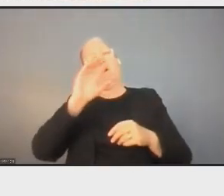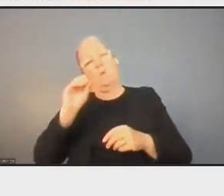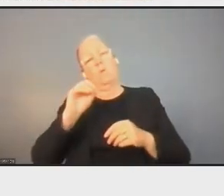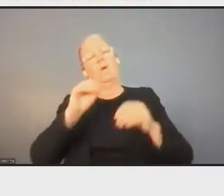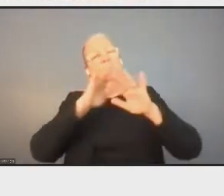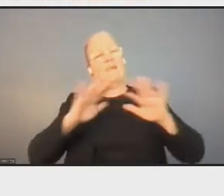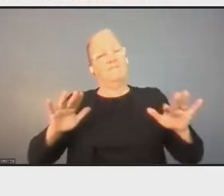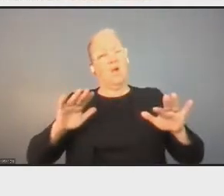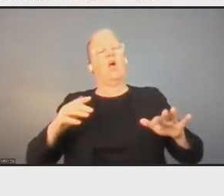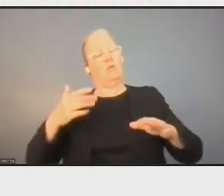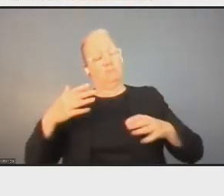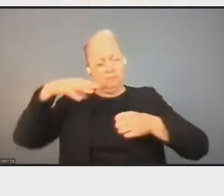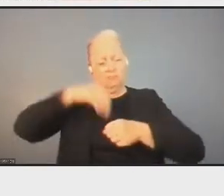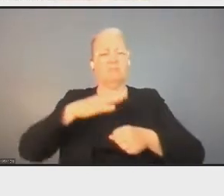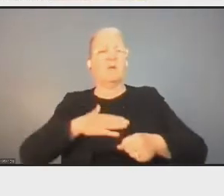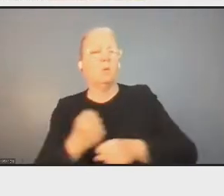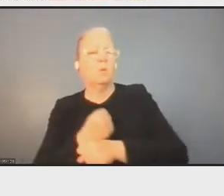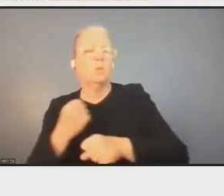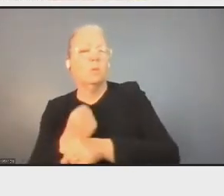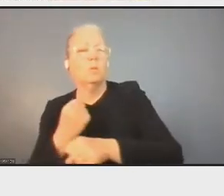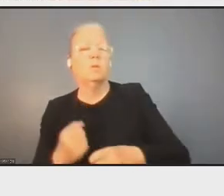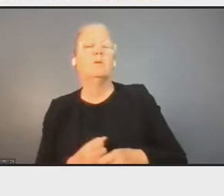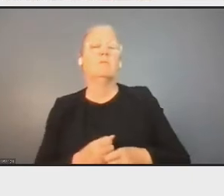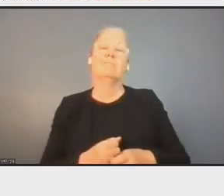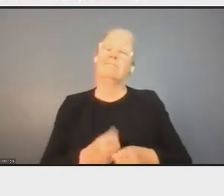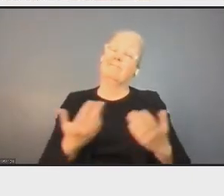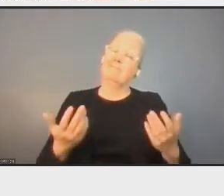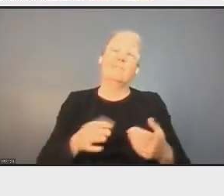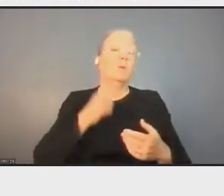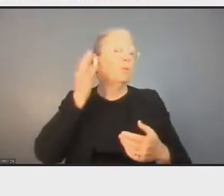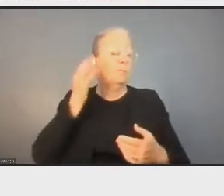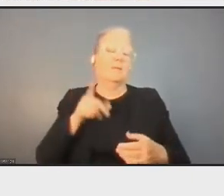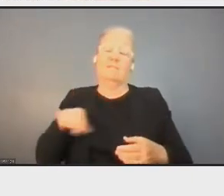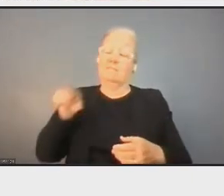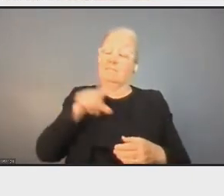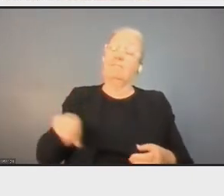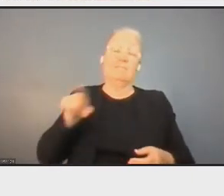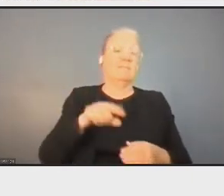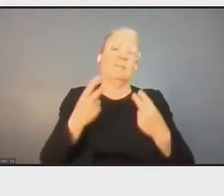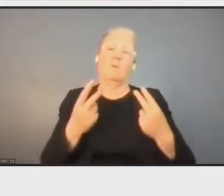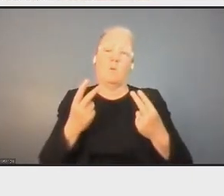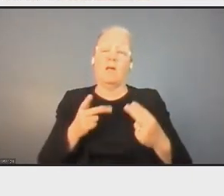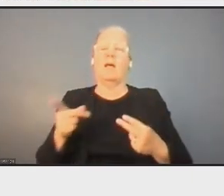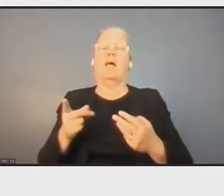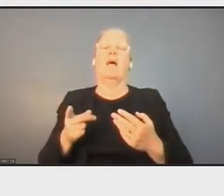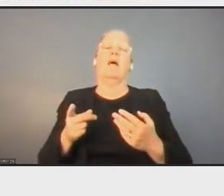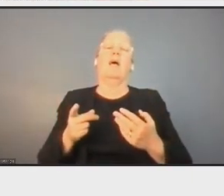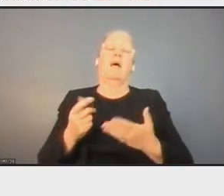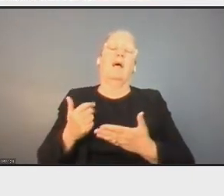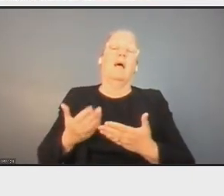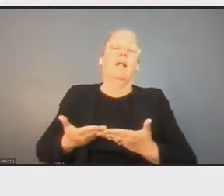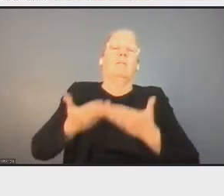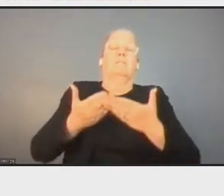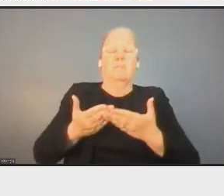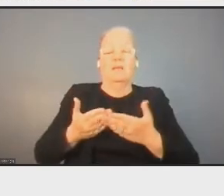that envision this reality of the women, and that allows us to close the gaps. Only this way we will be